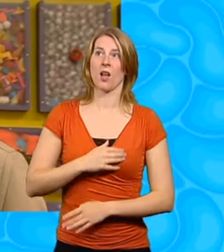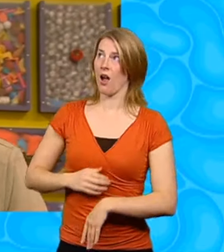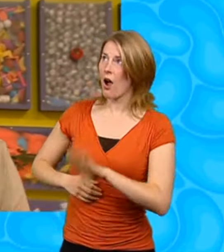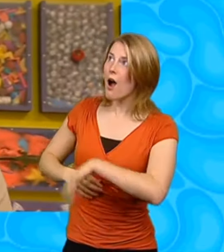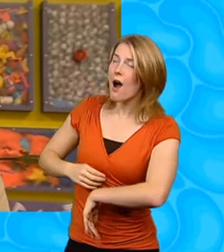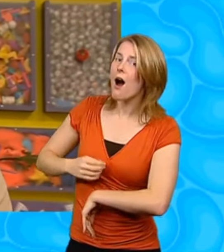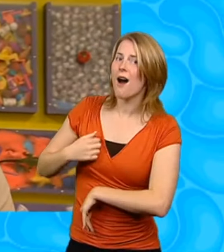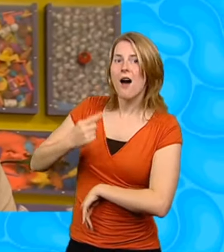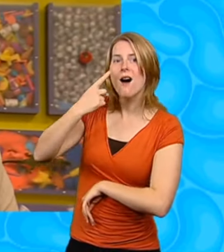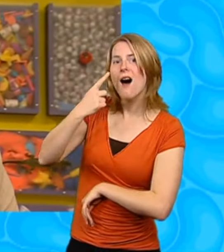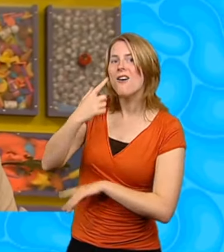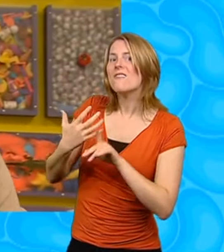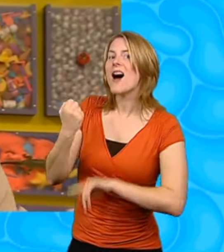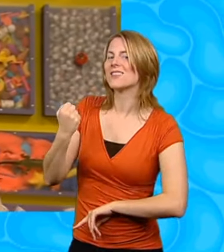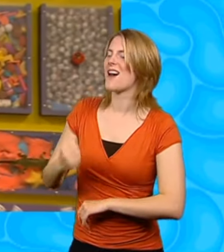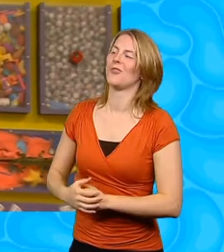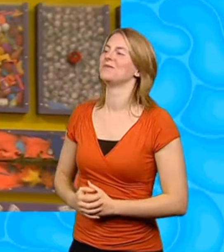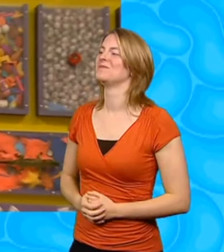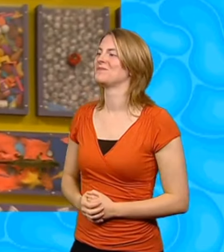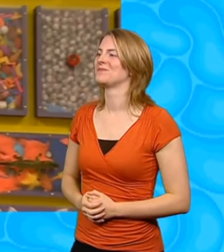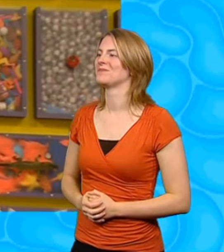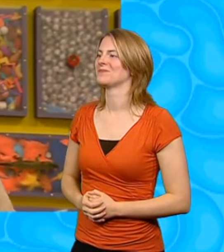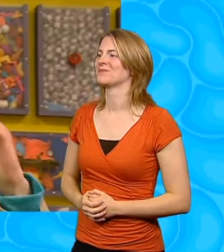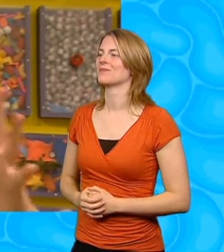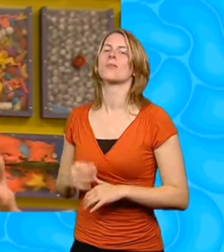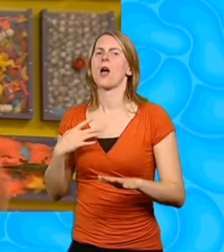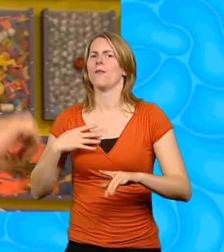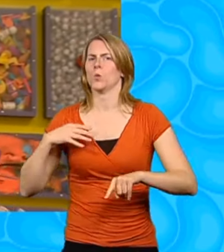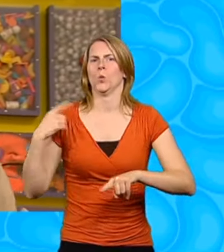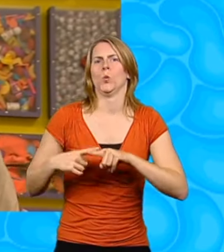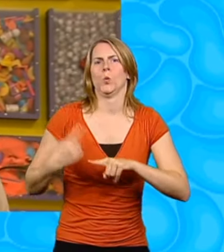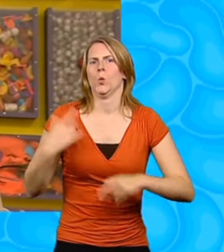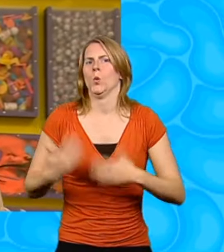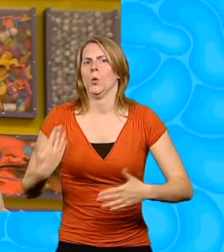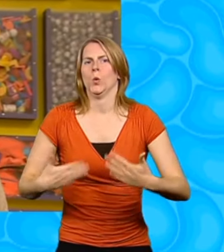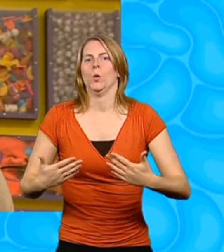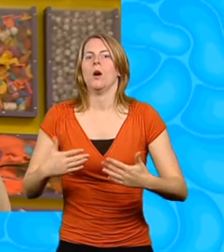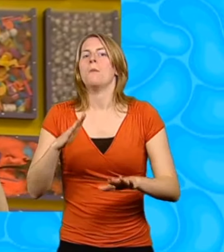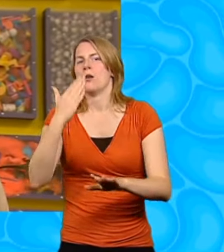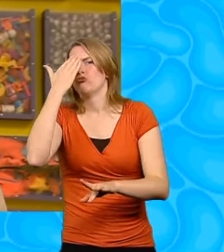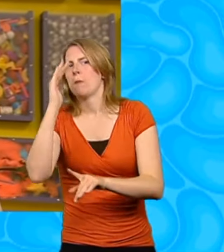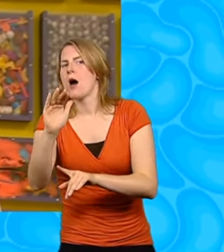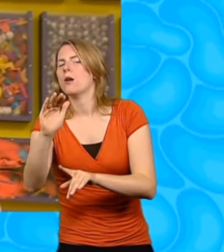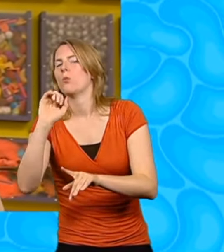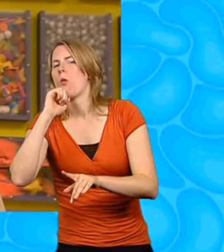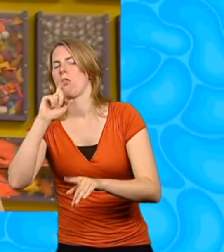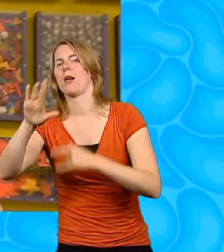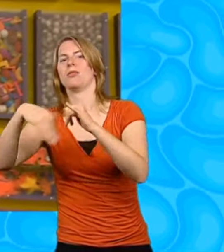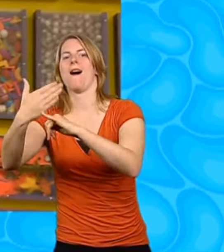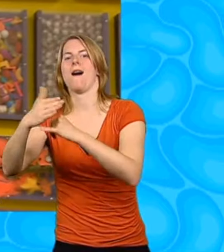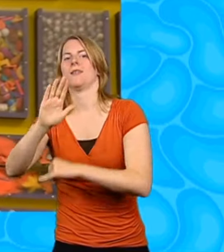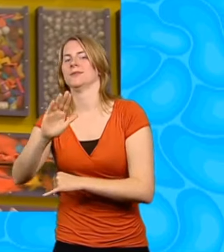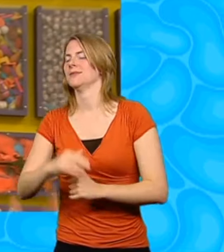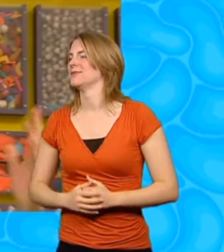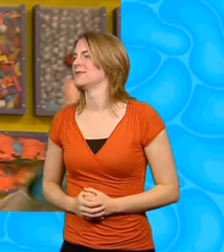Really? Let's find out. I think I'm going to have to move very, very quickly, but don't worry, I'll remind you how to do it at the